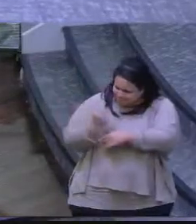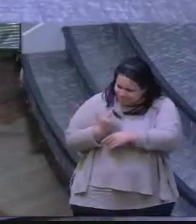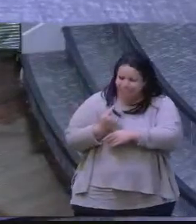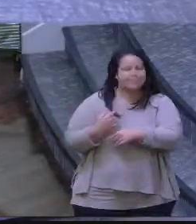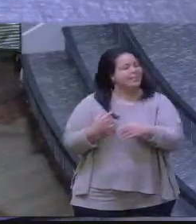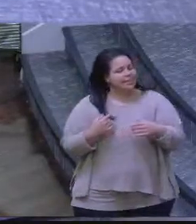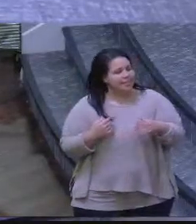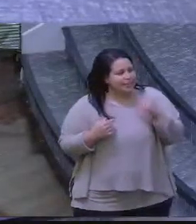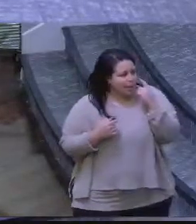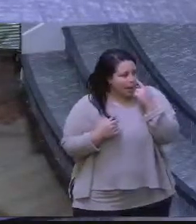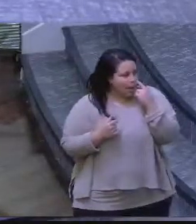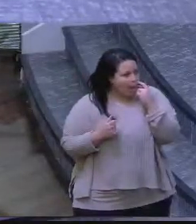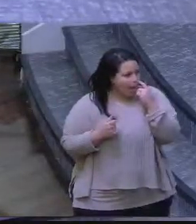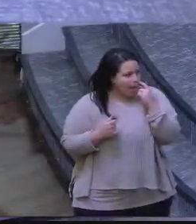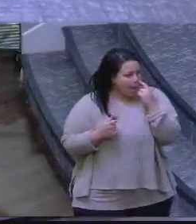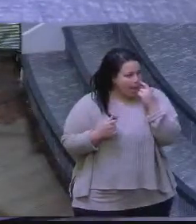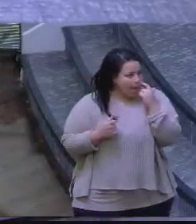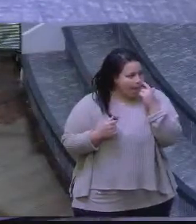Brown?